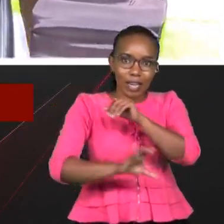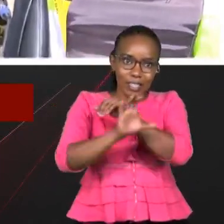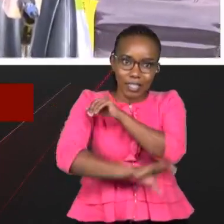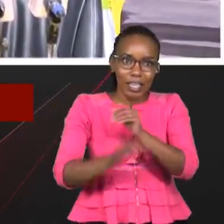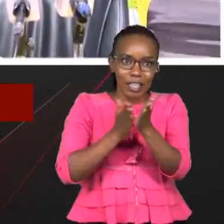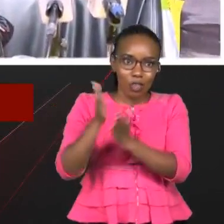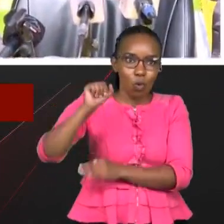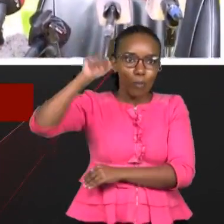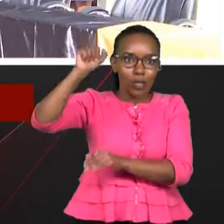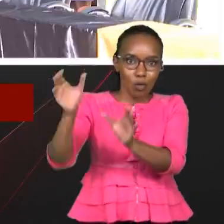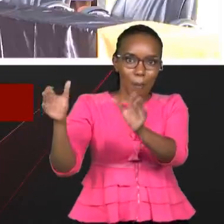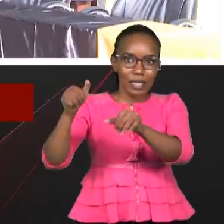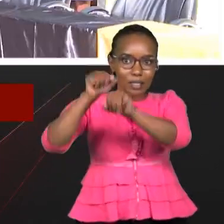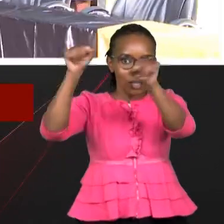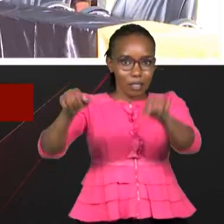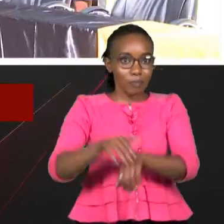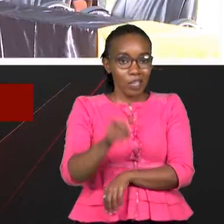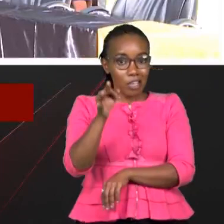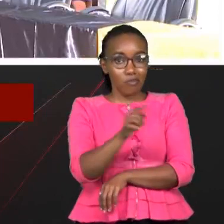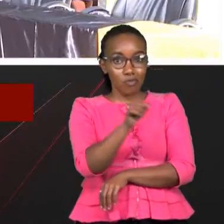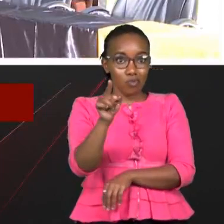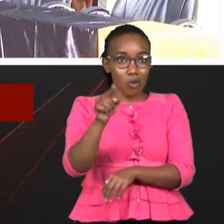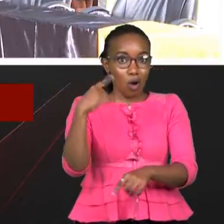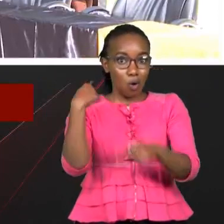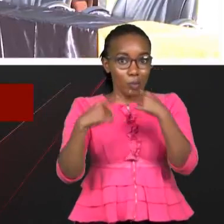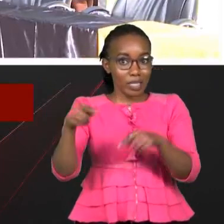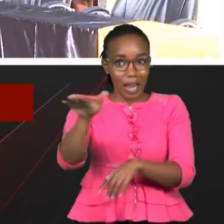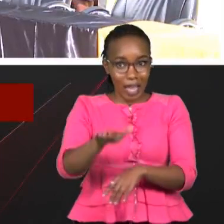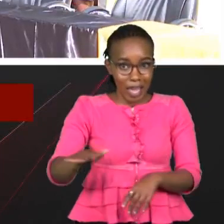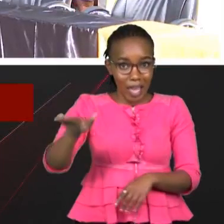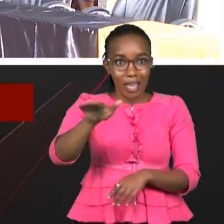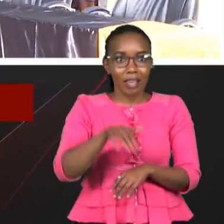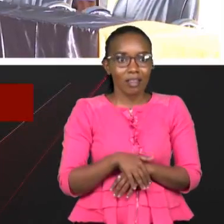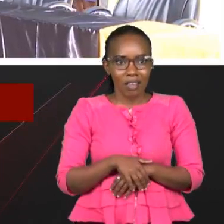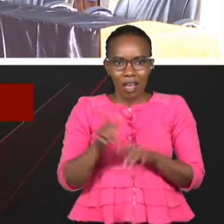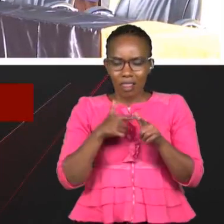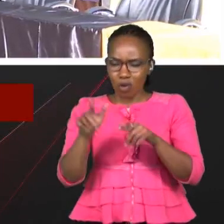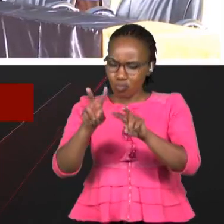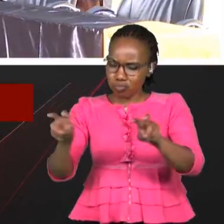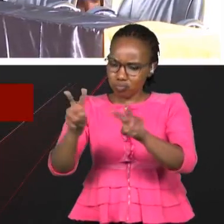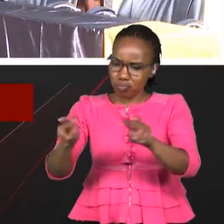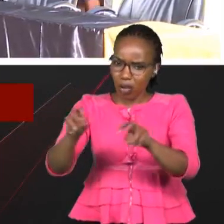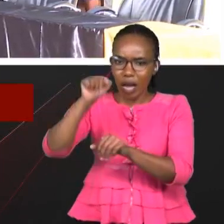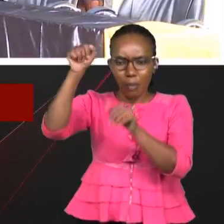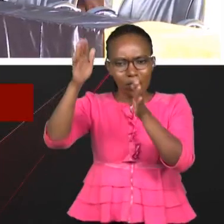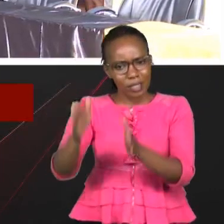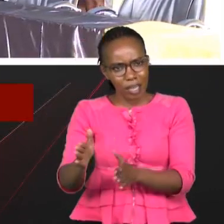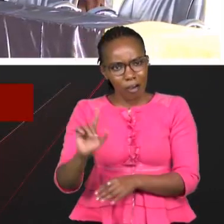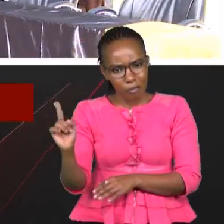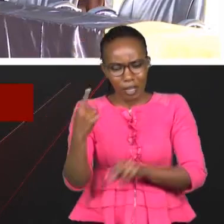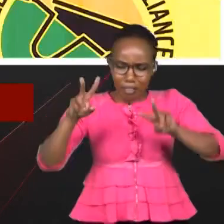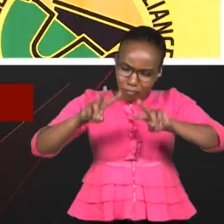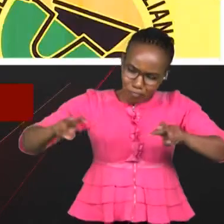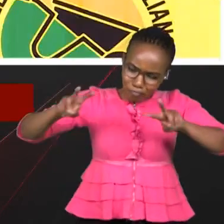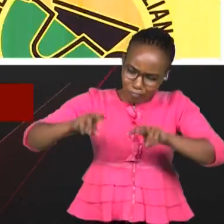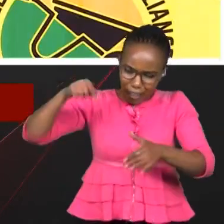is through the political party system. If you're vying in an area and you have mapped out, because part of what you do as a politician is you have to do your